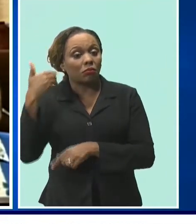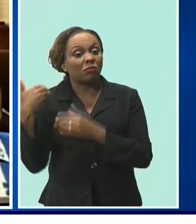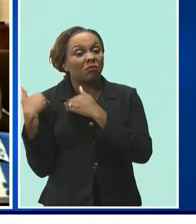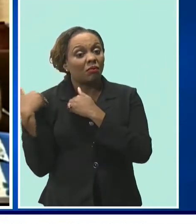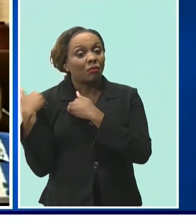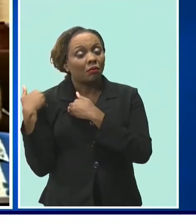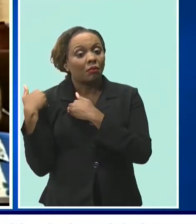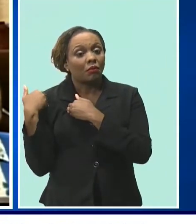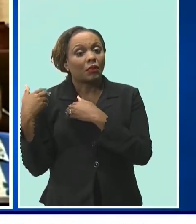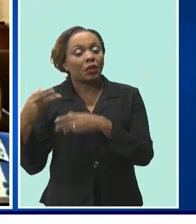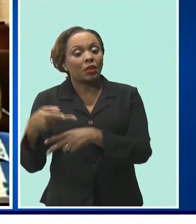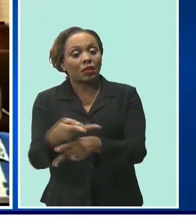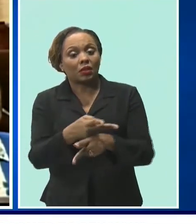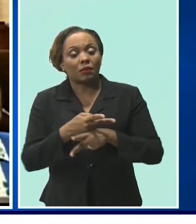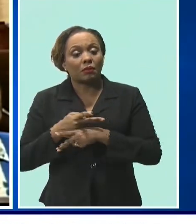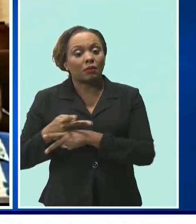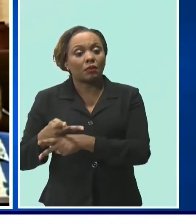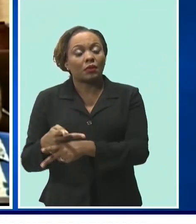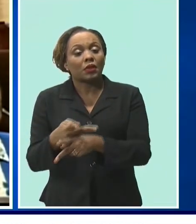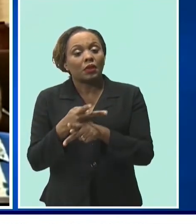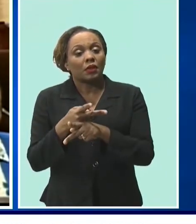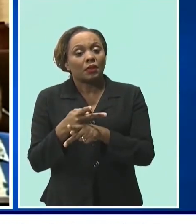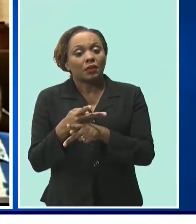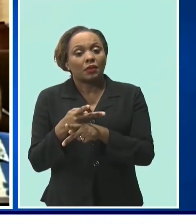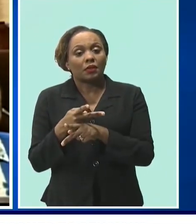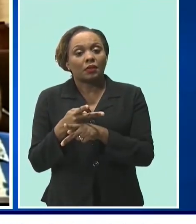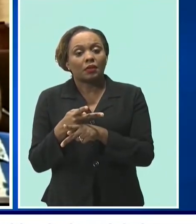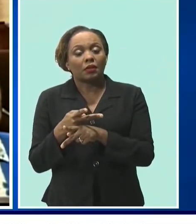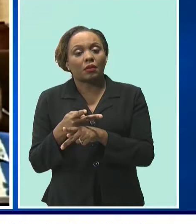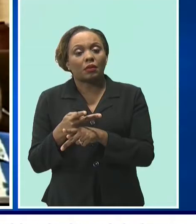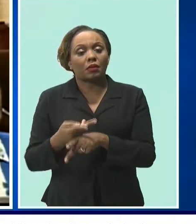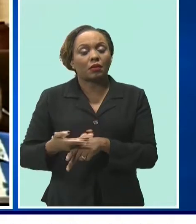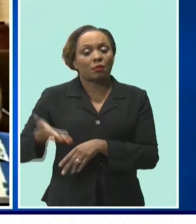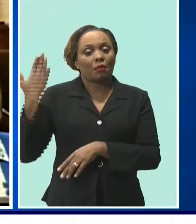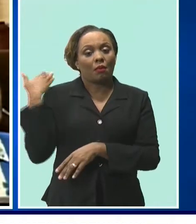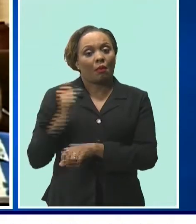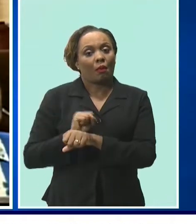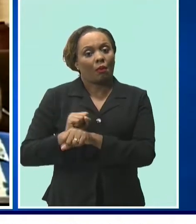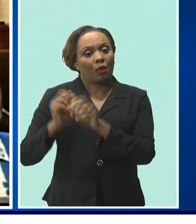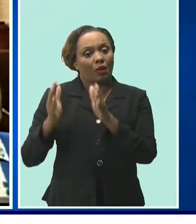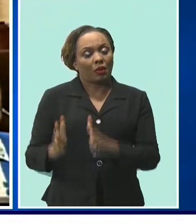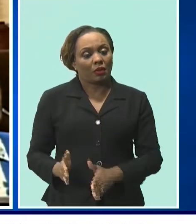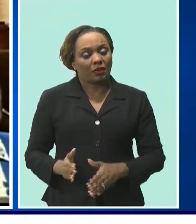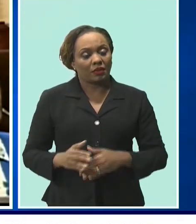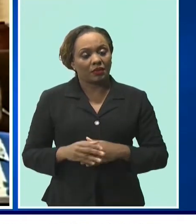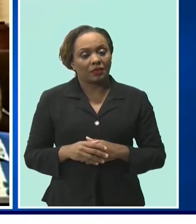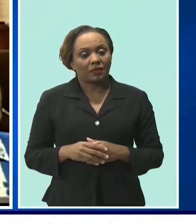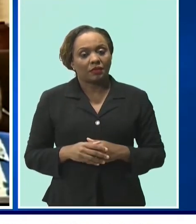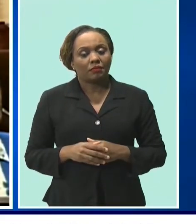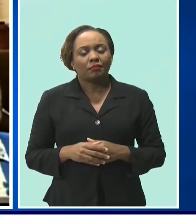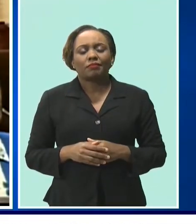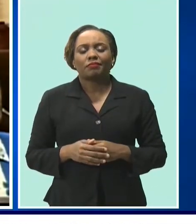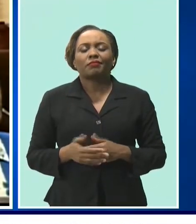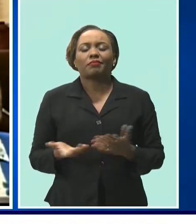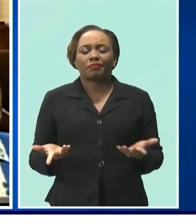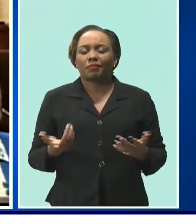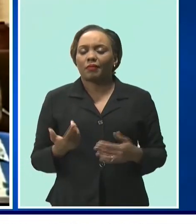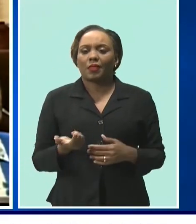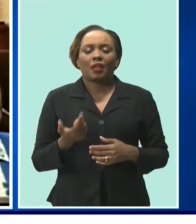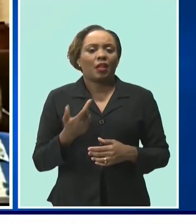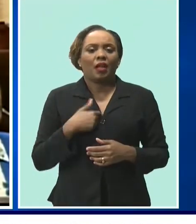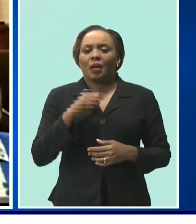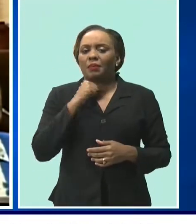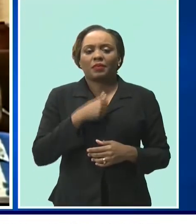duty, to take care of its former workers. And that's all I'm asking. I'm not